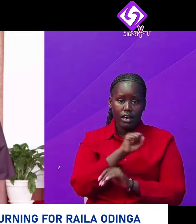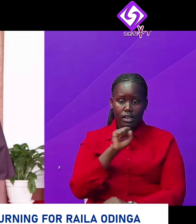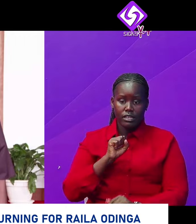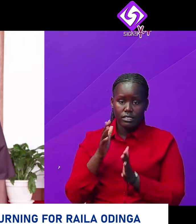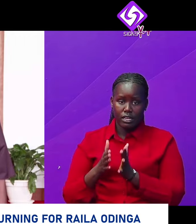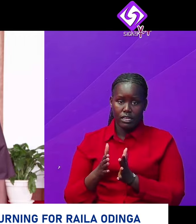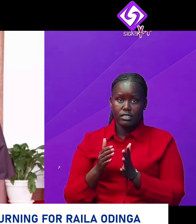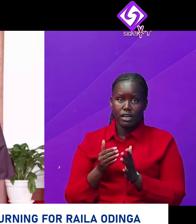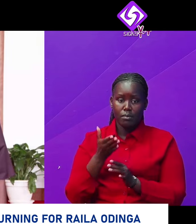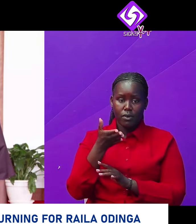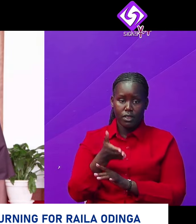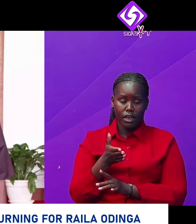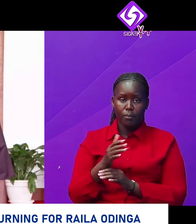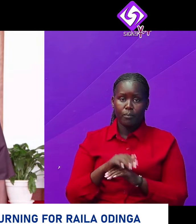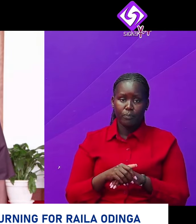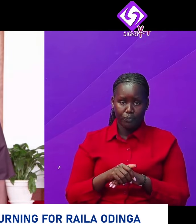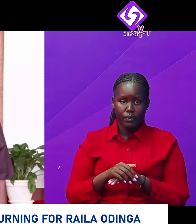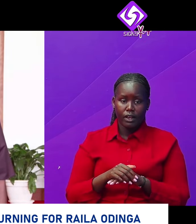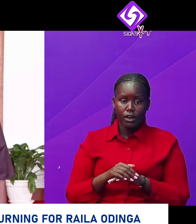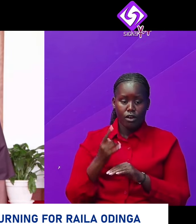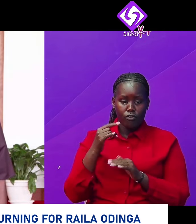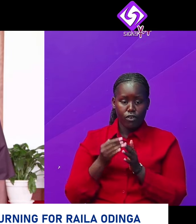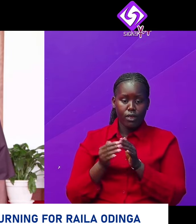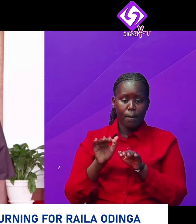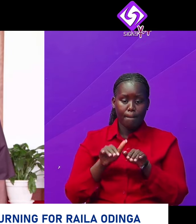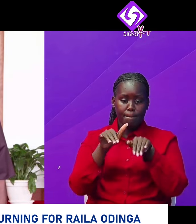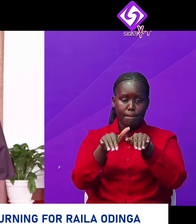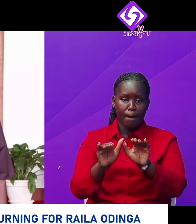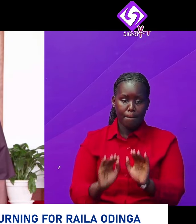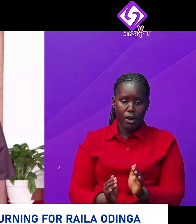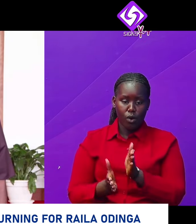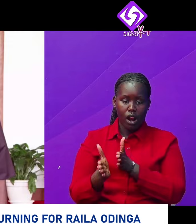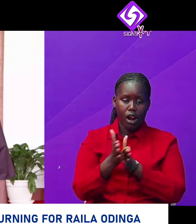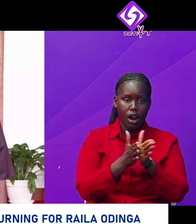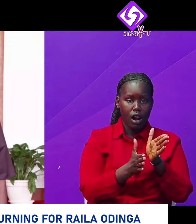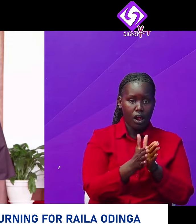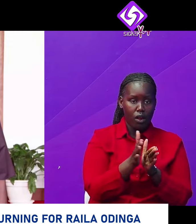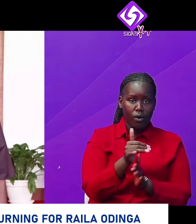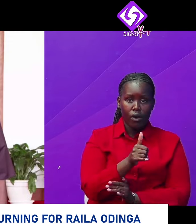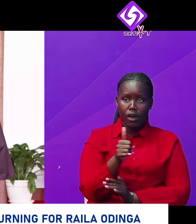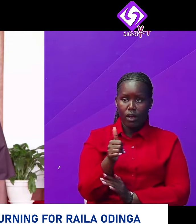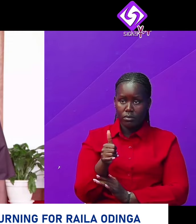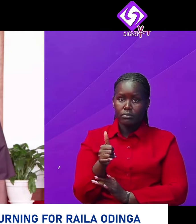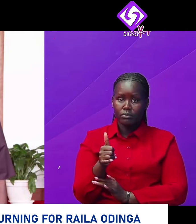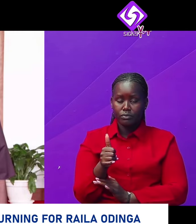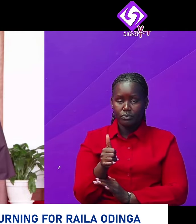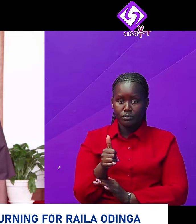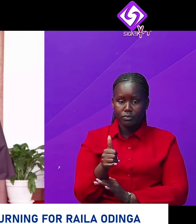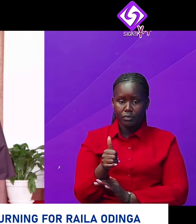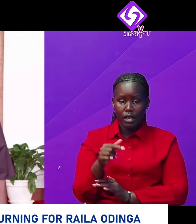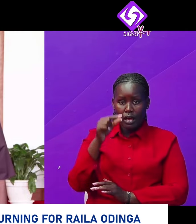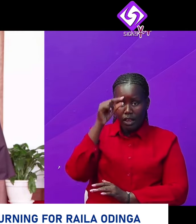up to coordinate the funeral arrangements. At the same time, the Government of